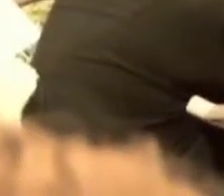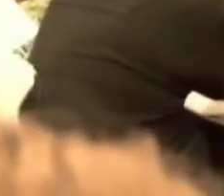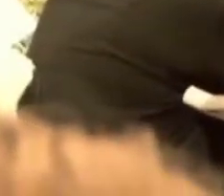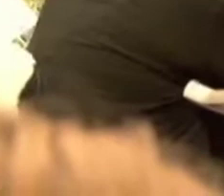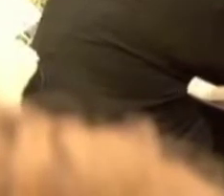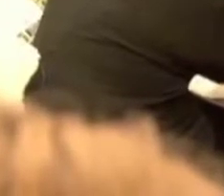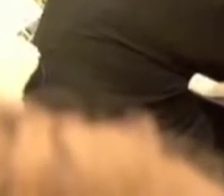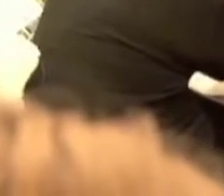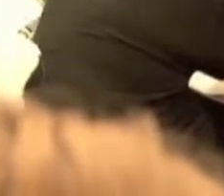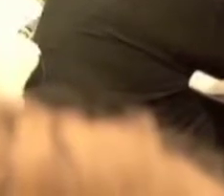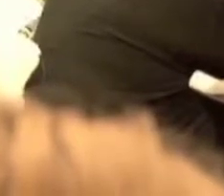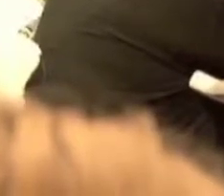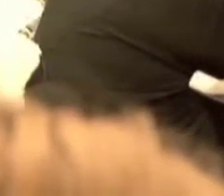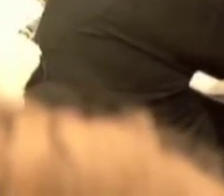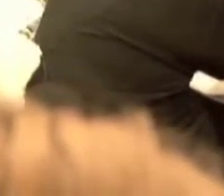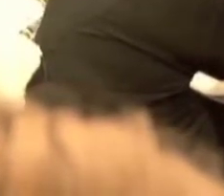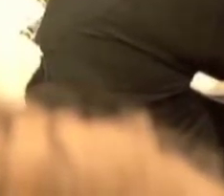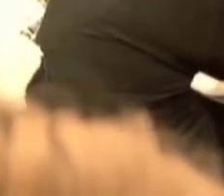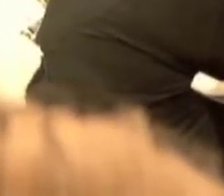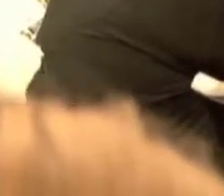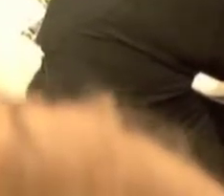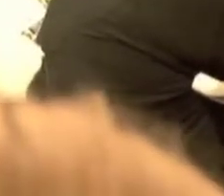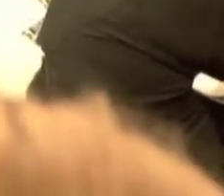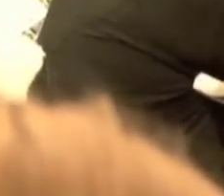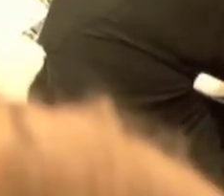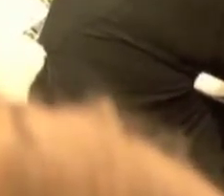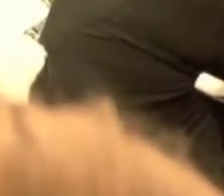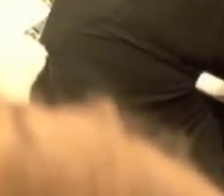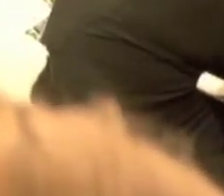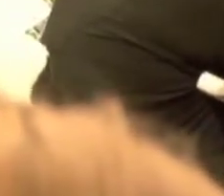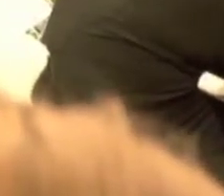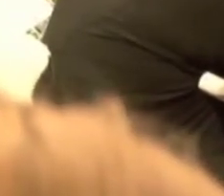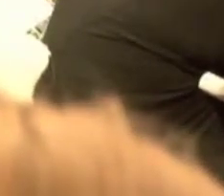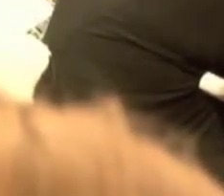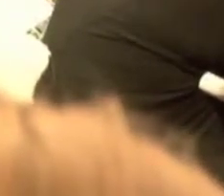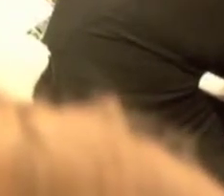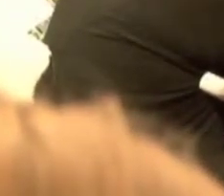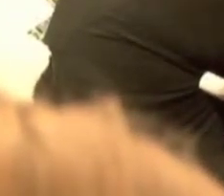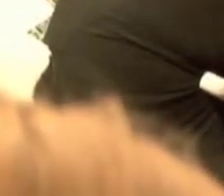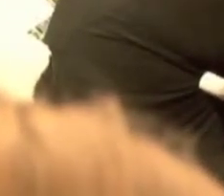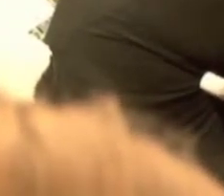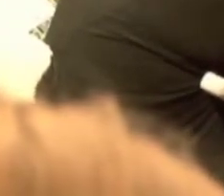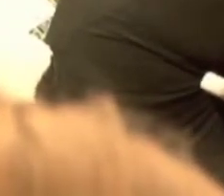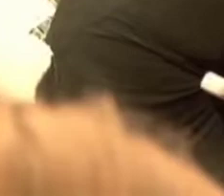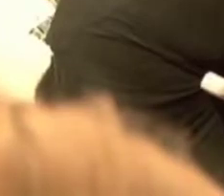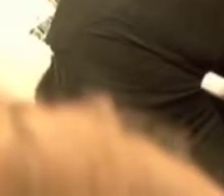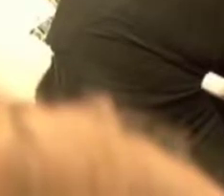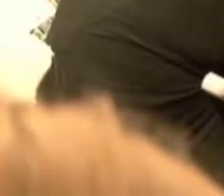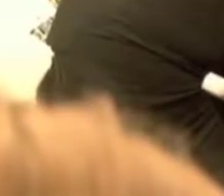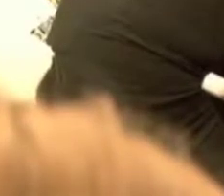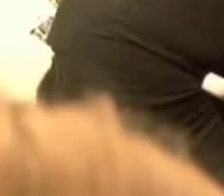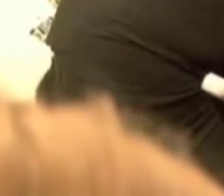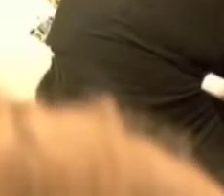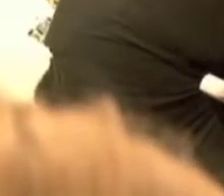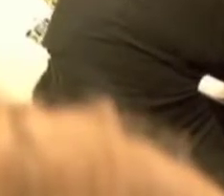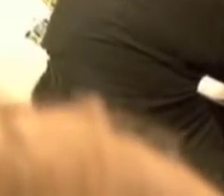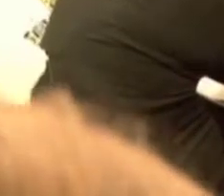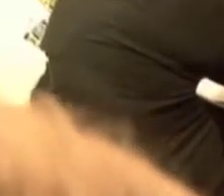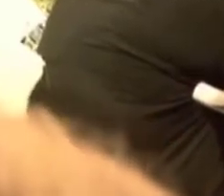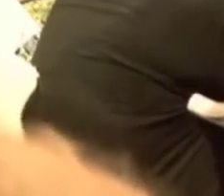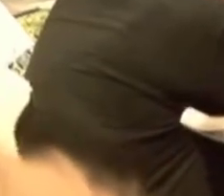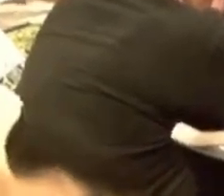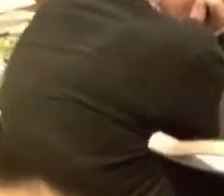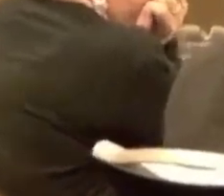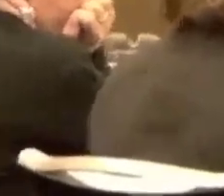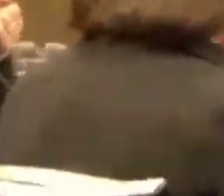that behavior with an object that would be quiet enough for them to handle in their hands while you're teaching them. Thank